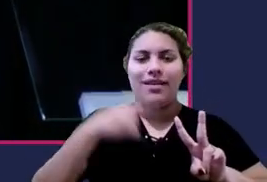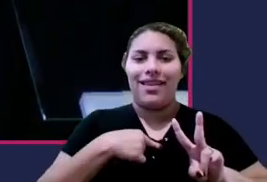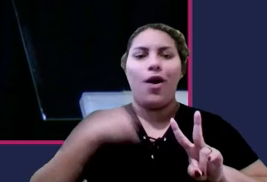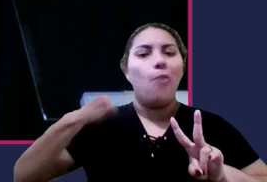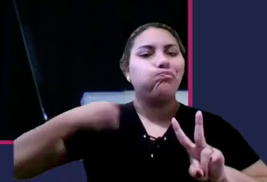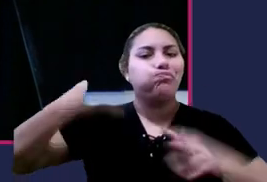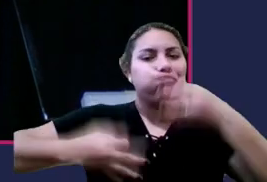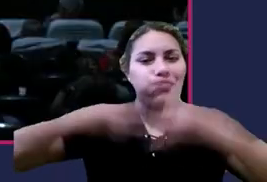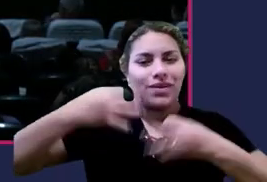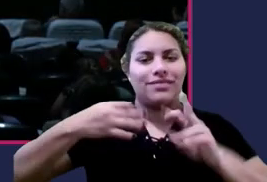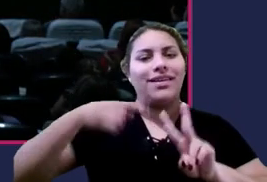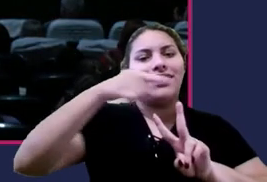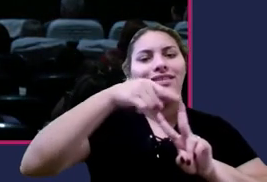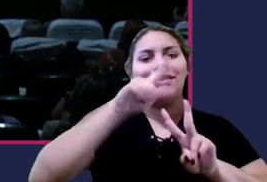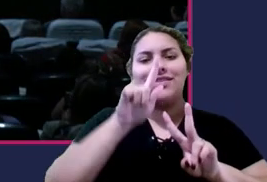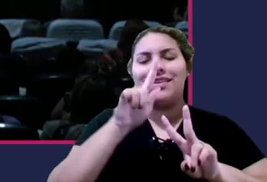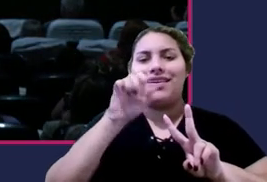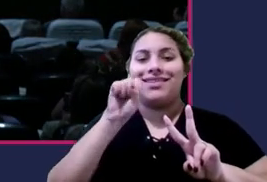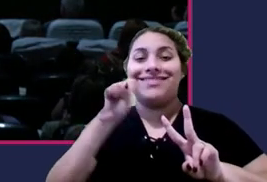Patient Advocacy at GSK.